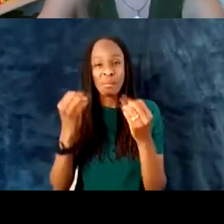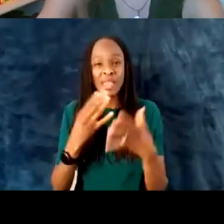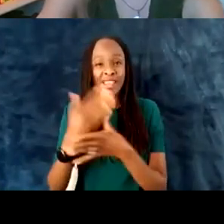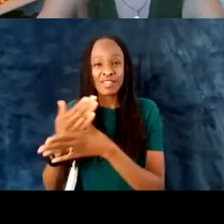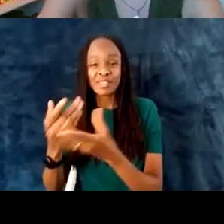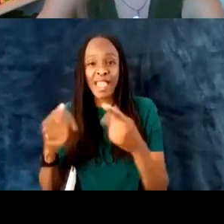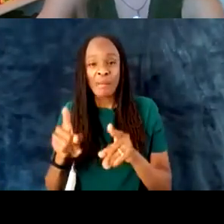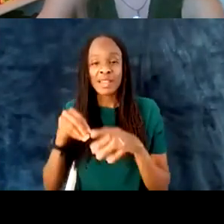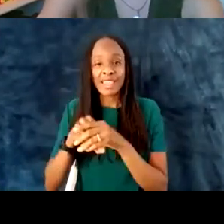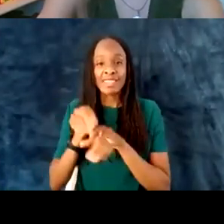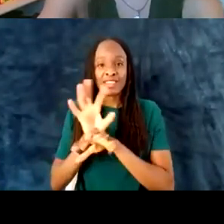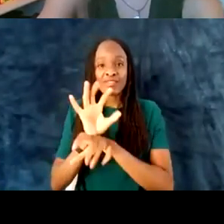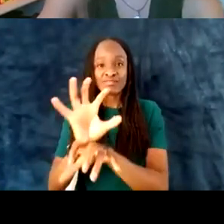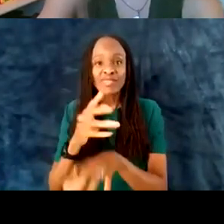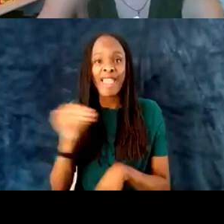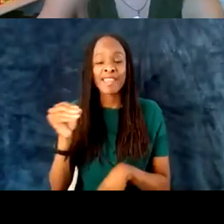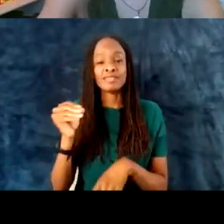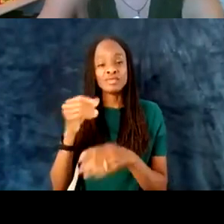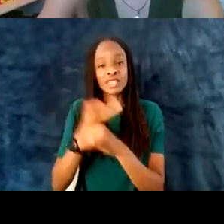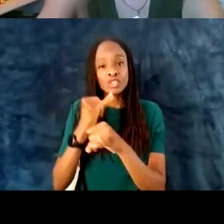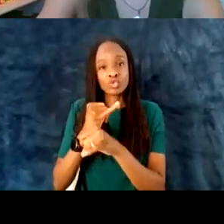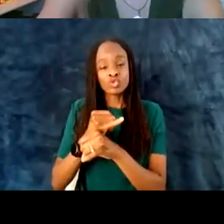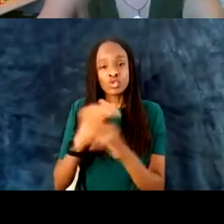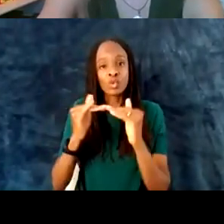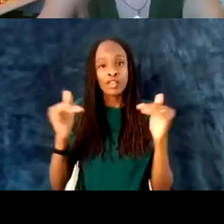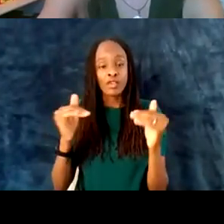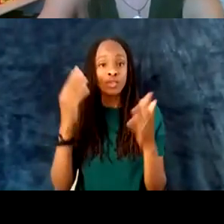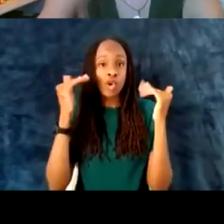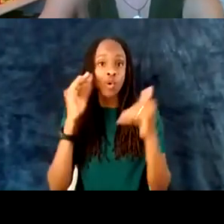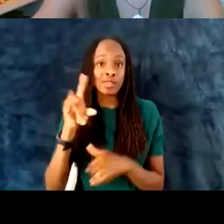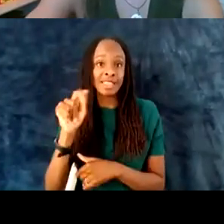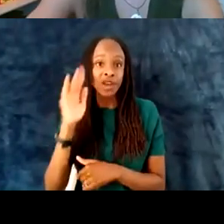and institutional levels, that we hope this data will inform.